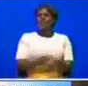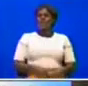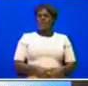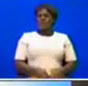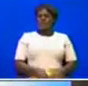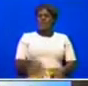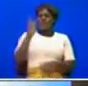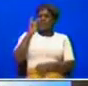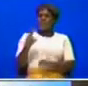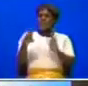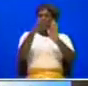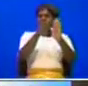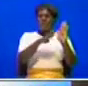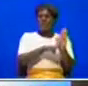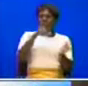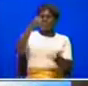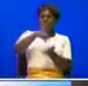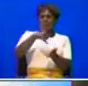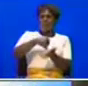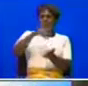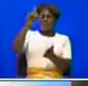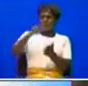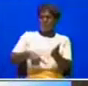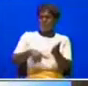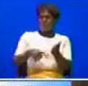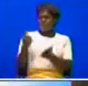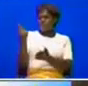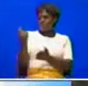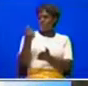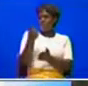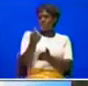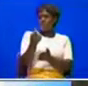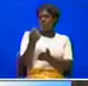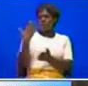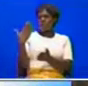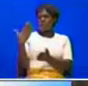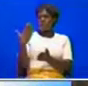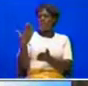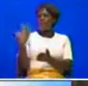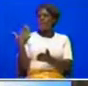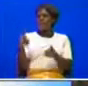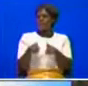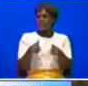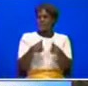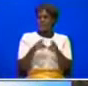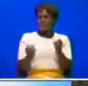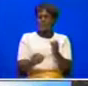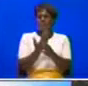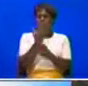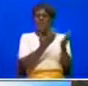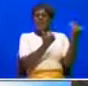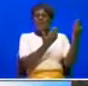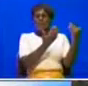We are working also on programs on inclusiveness that would include microinsurance products, microinsurance framework that we are developing, and we expect